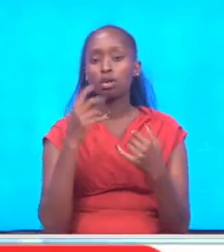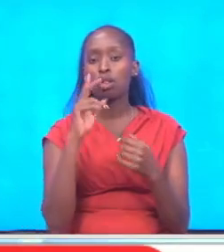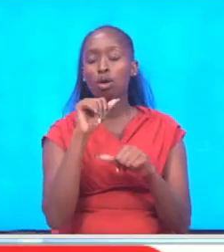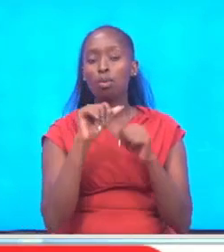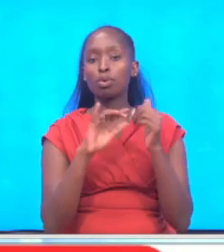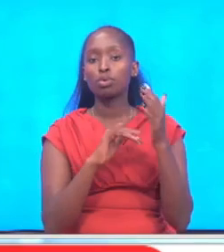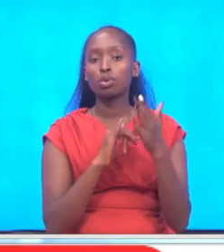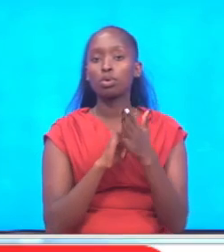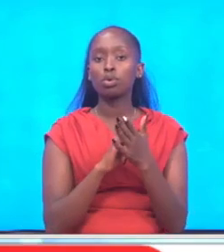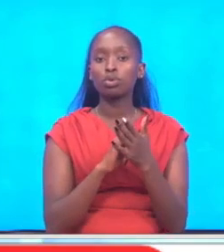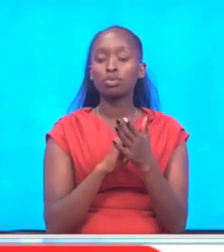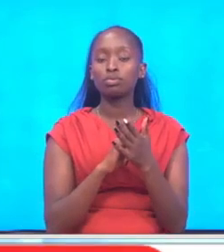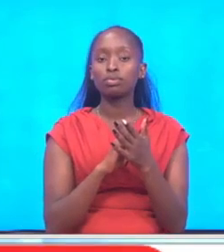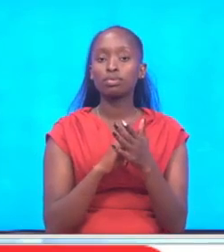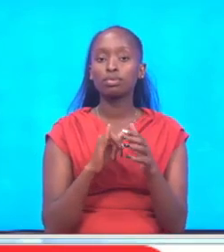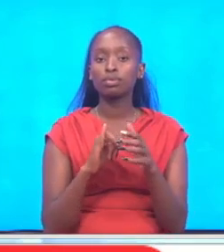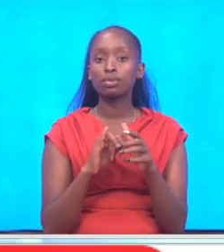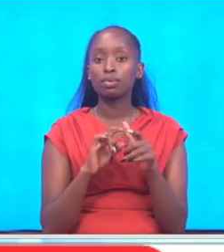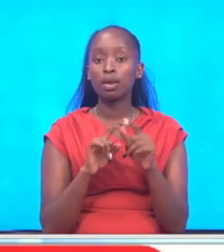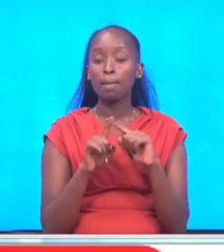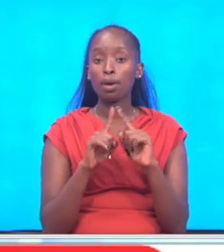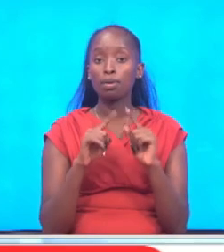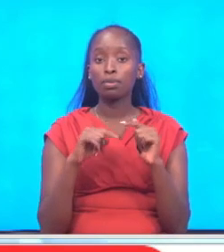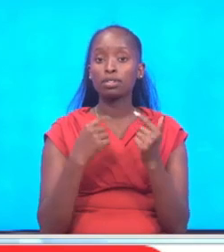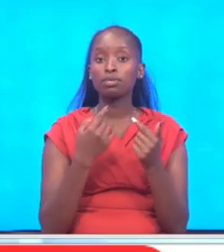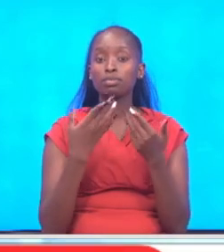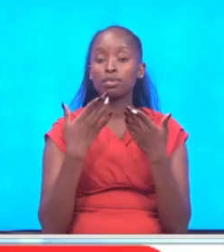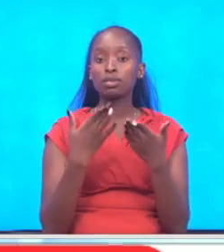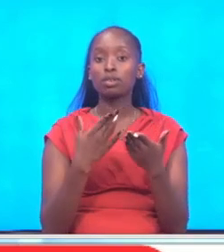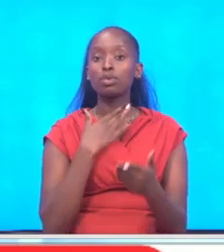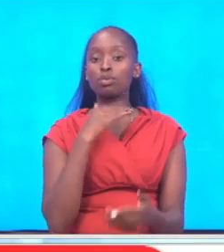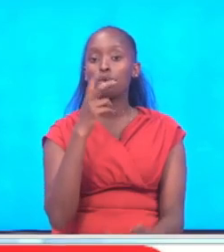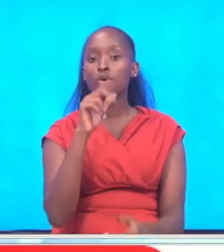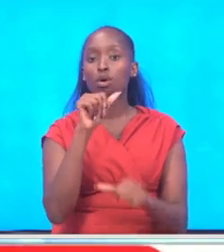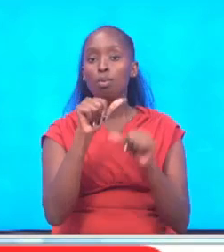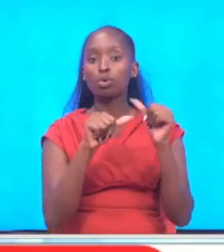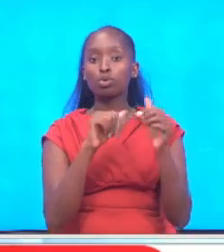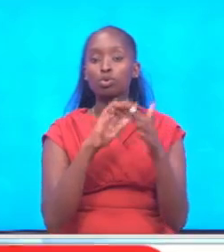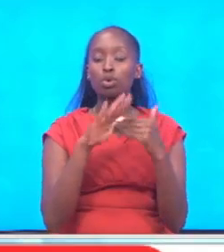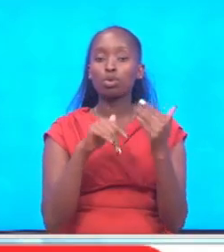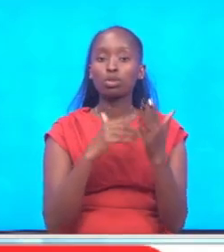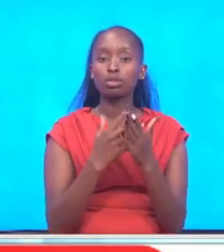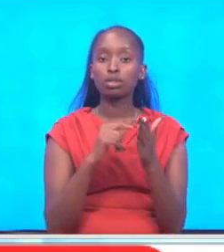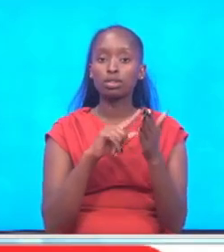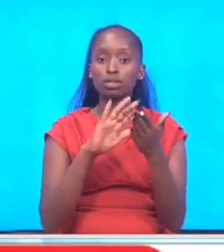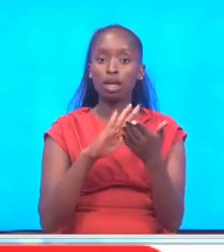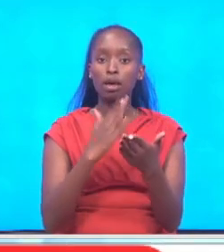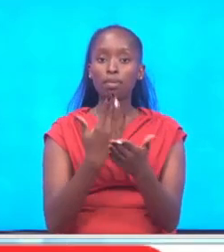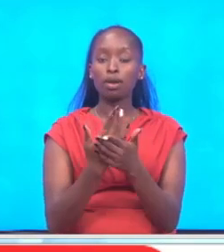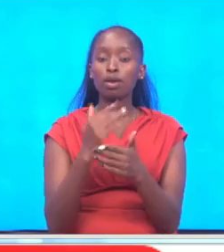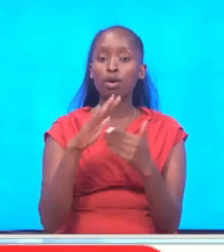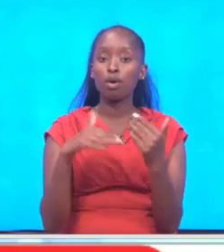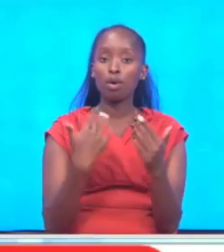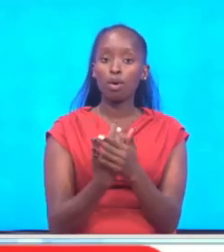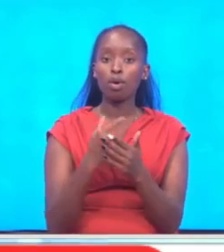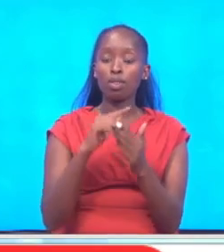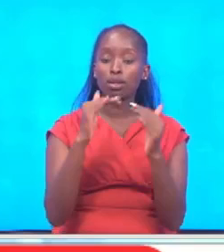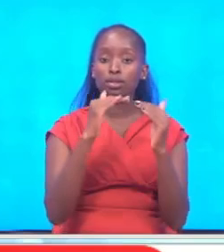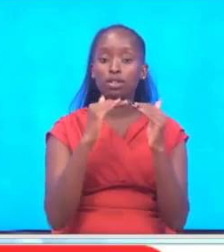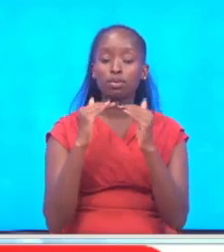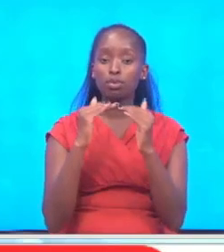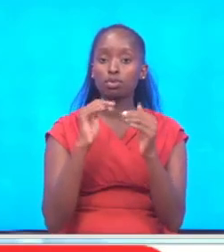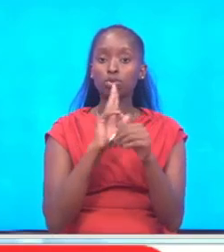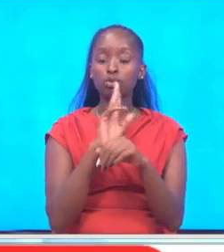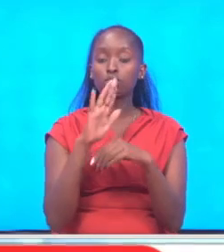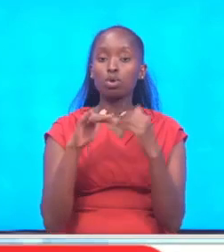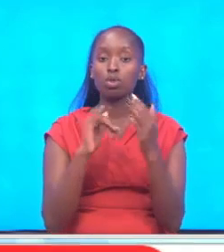feeling. But, and here I think this applies to all countries that are struggling with democracy, where democracy is nice,